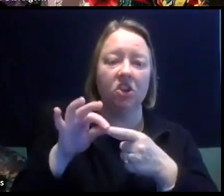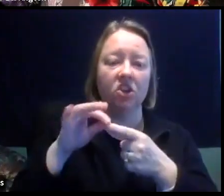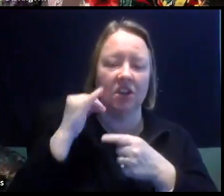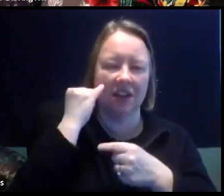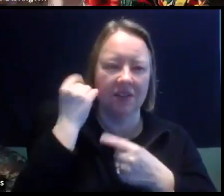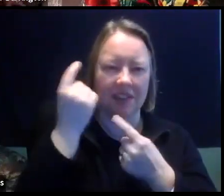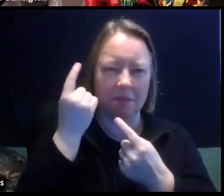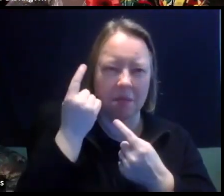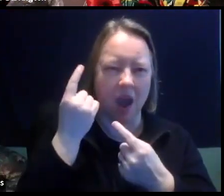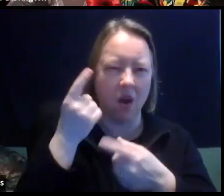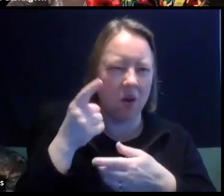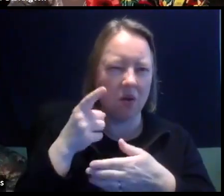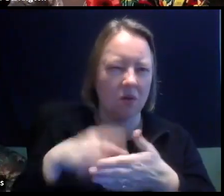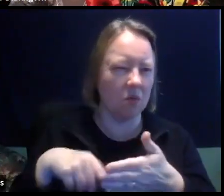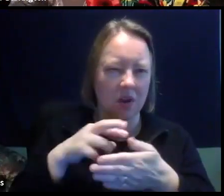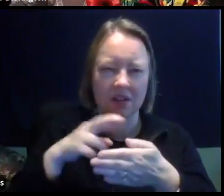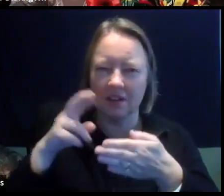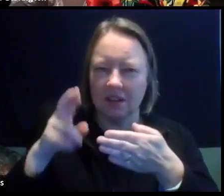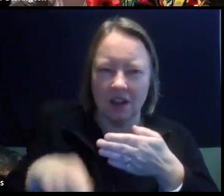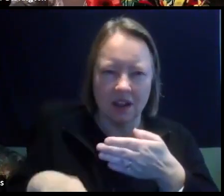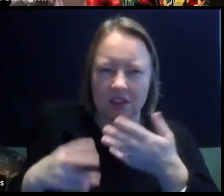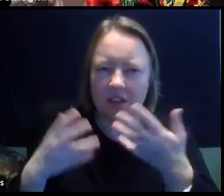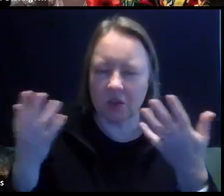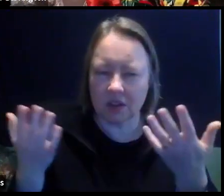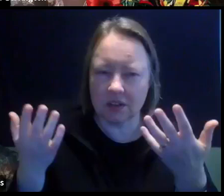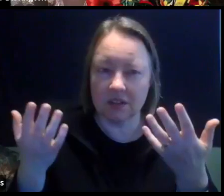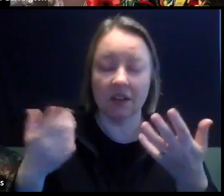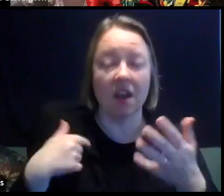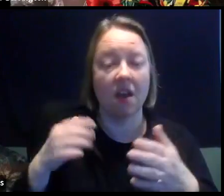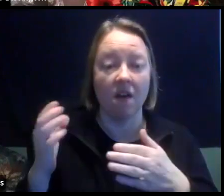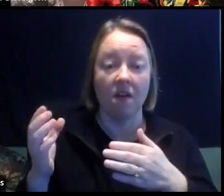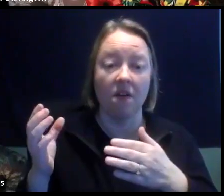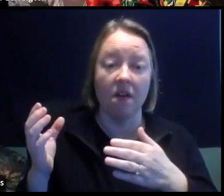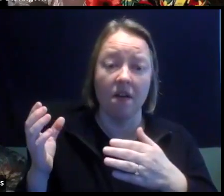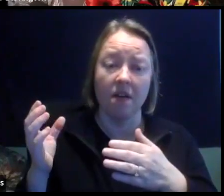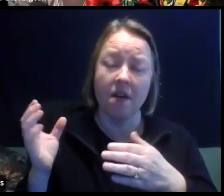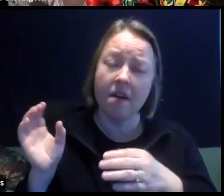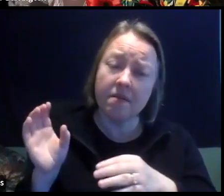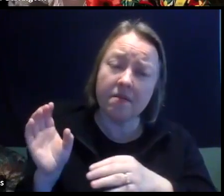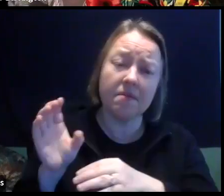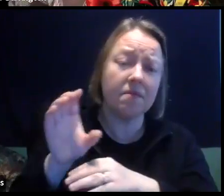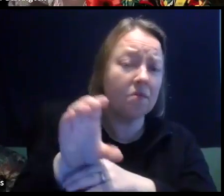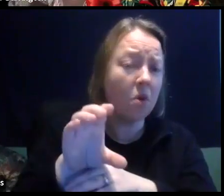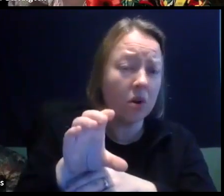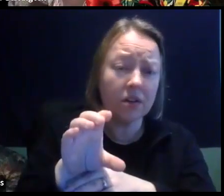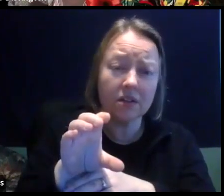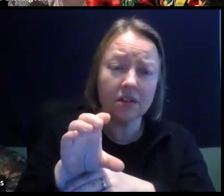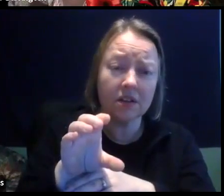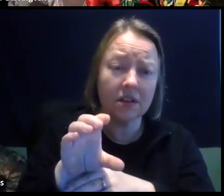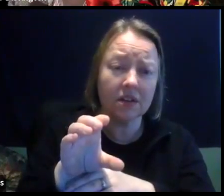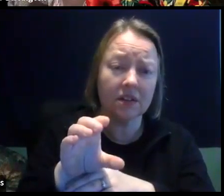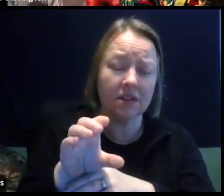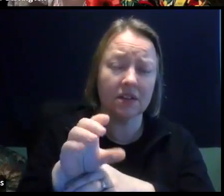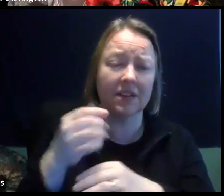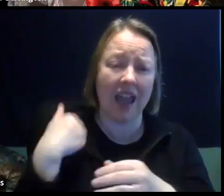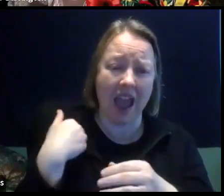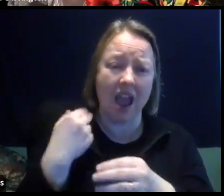its consequences, is that it forces universal thinking